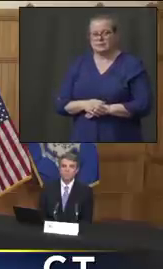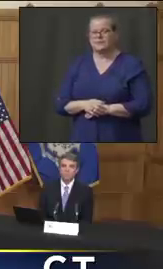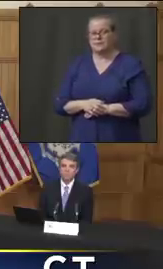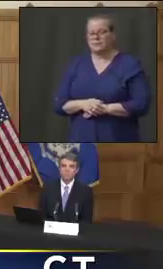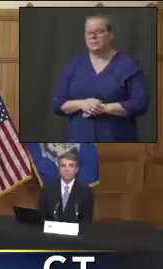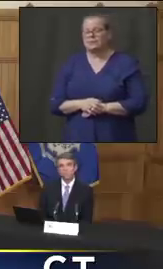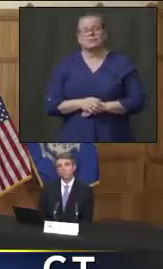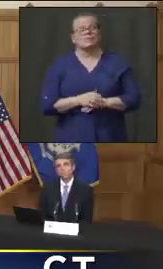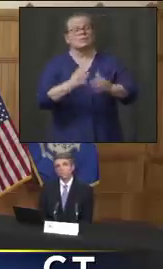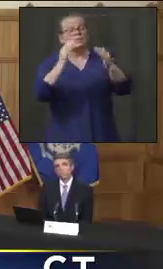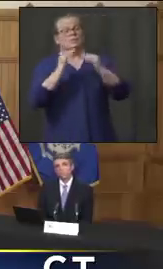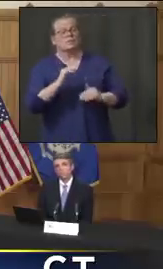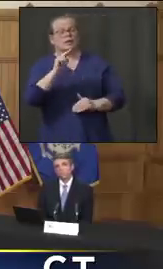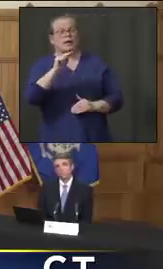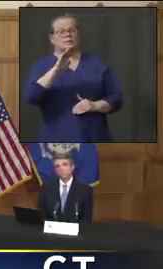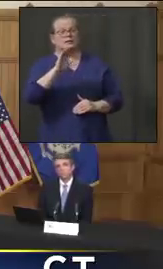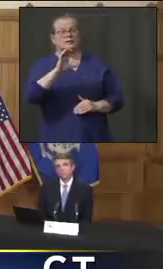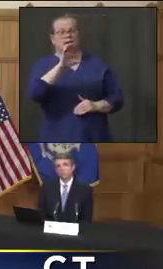NBC Connecticut.